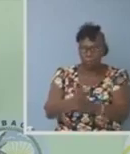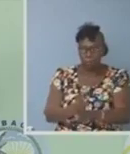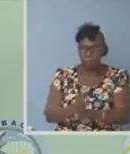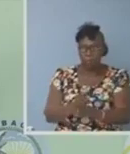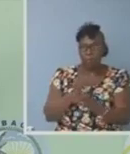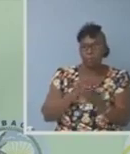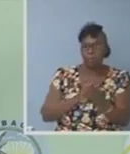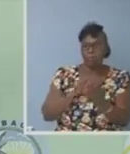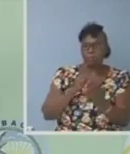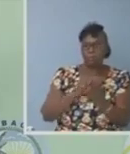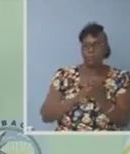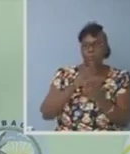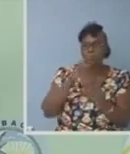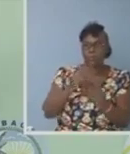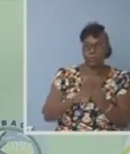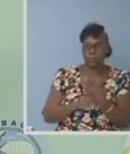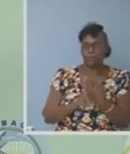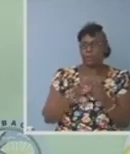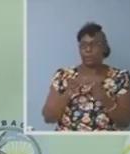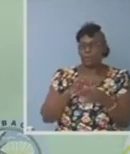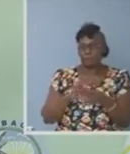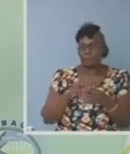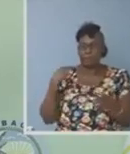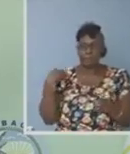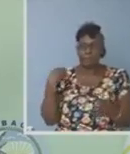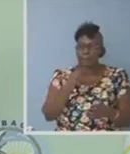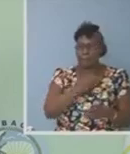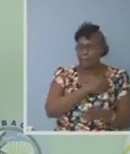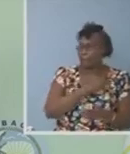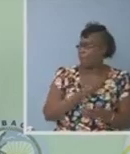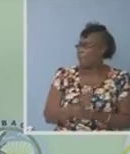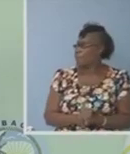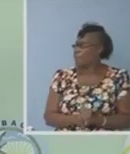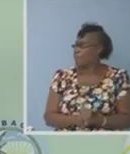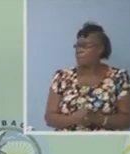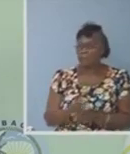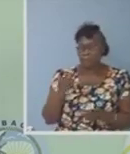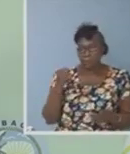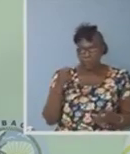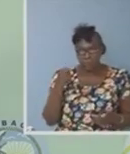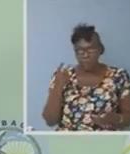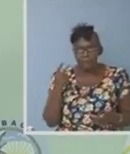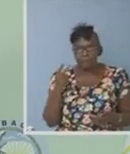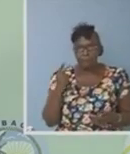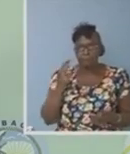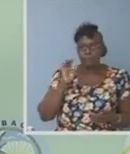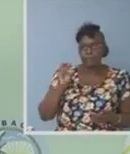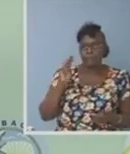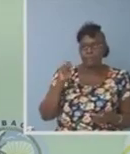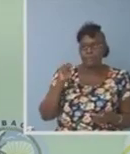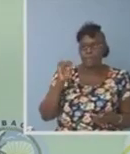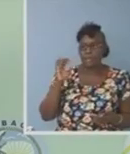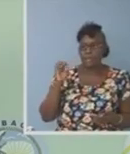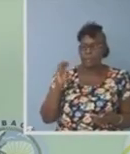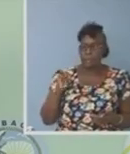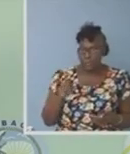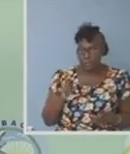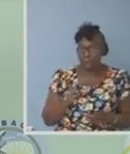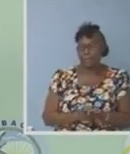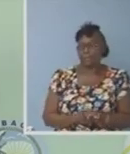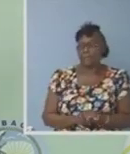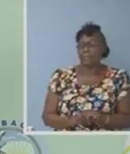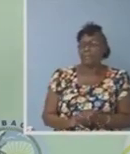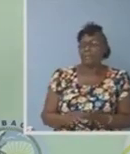of their members. The 12 indigenous credit unions, they manage in excess of $500 million TT dollars